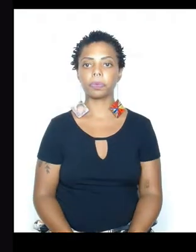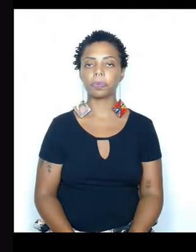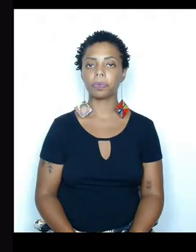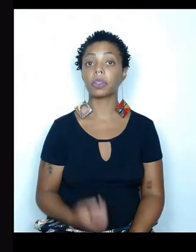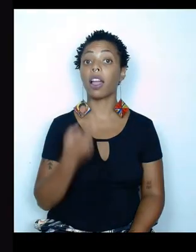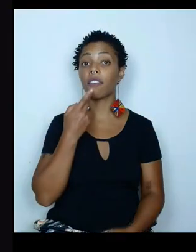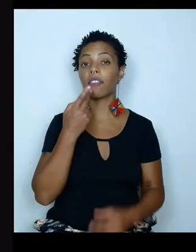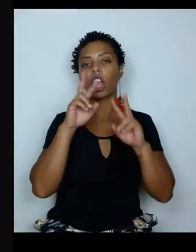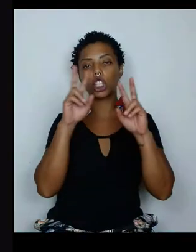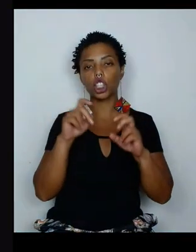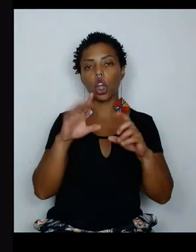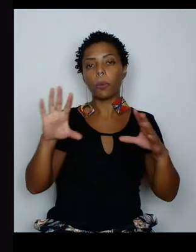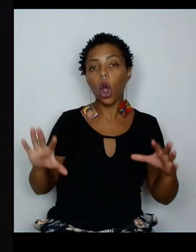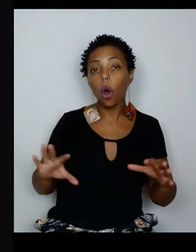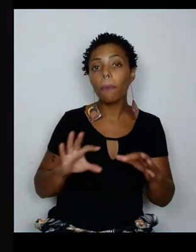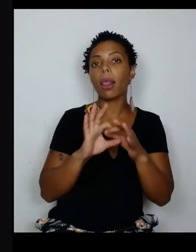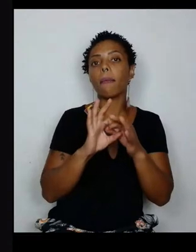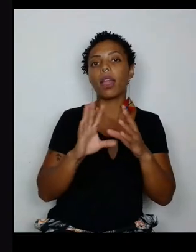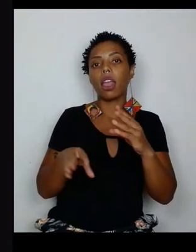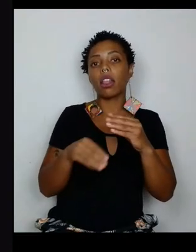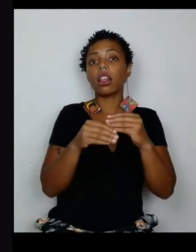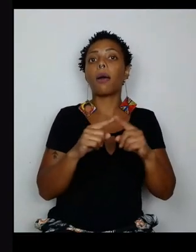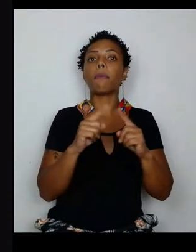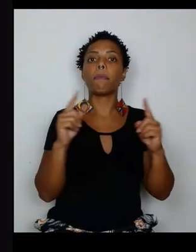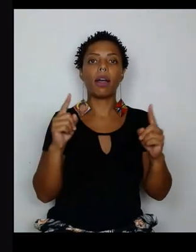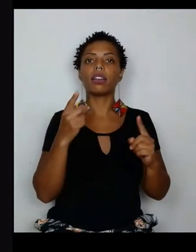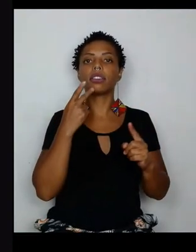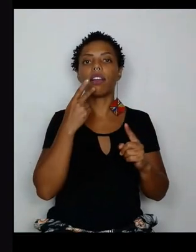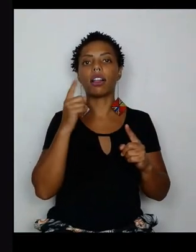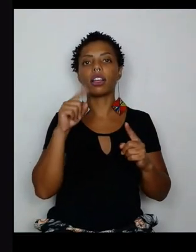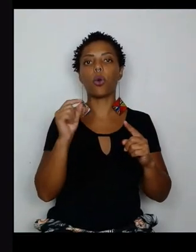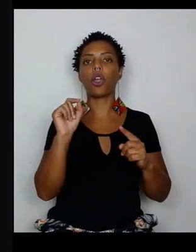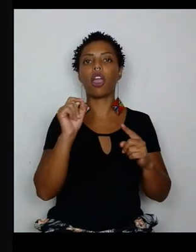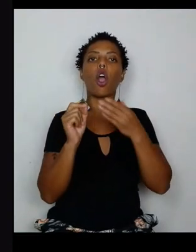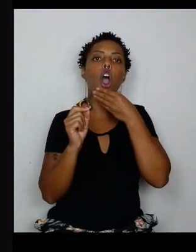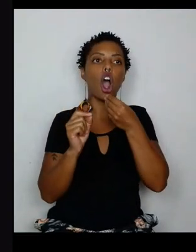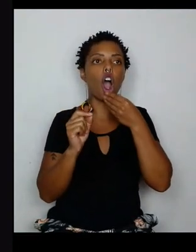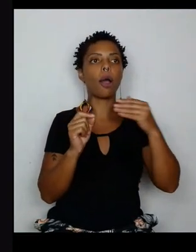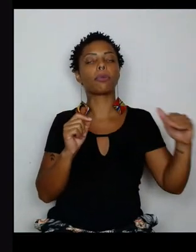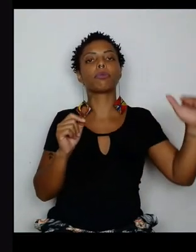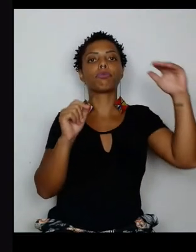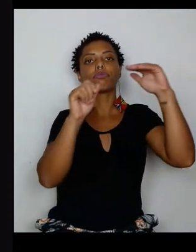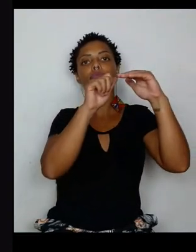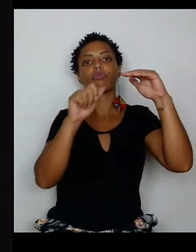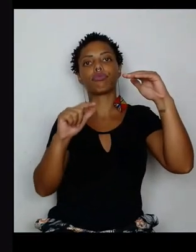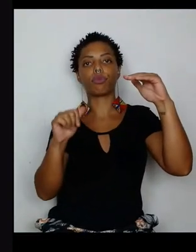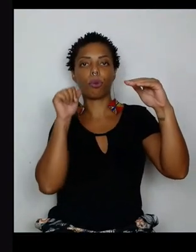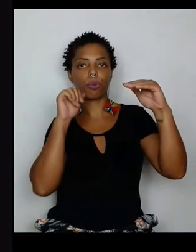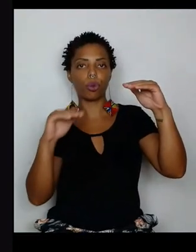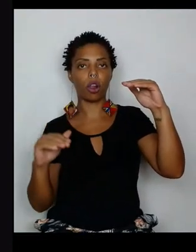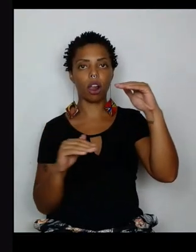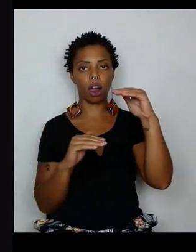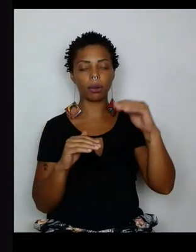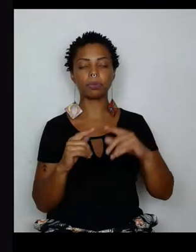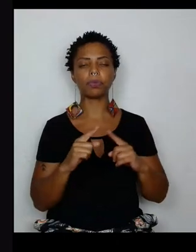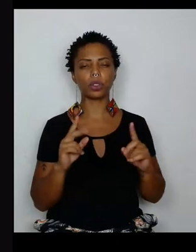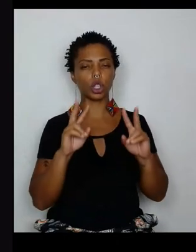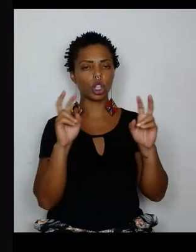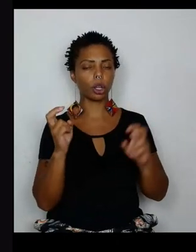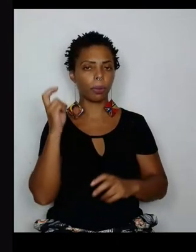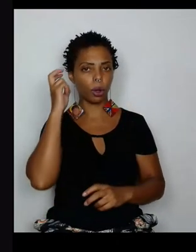specific respect to visual culture from the renaissance on academic theory